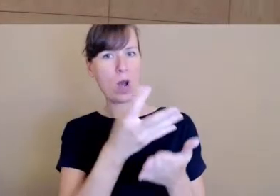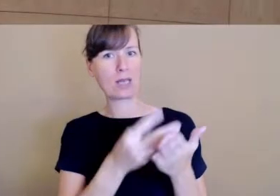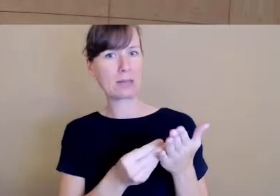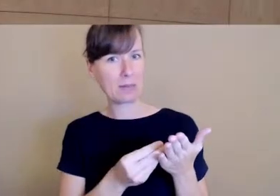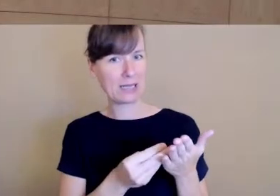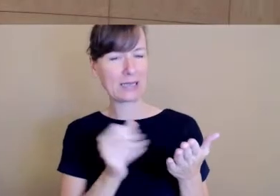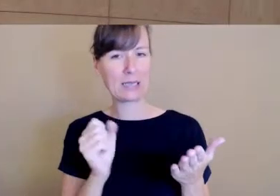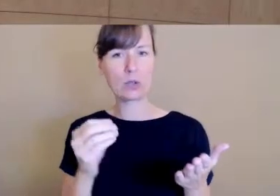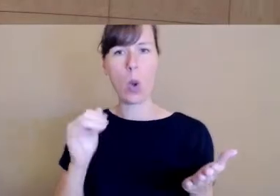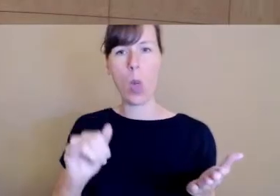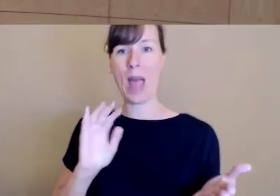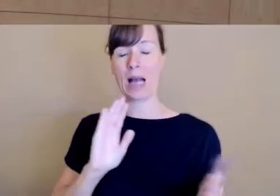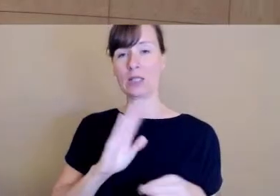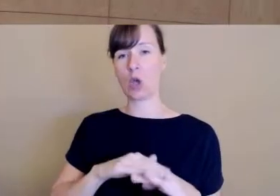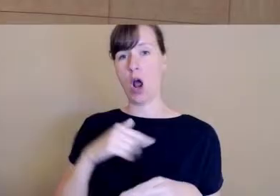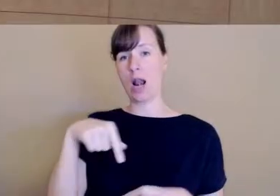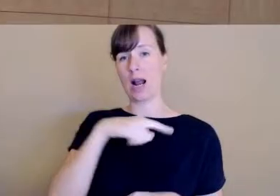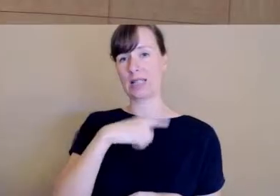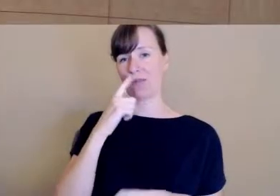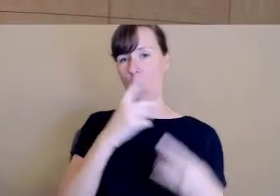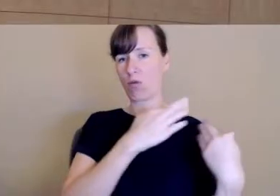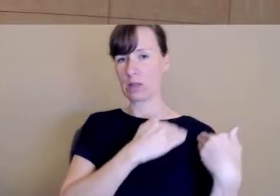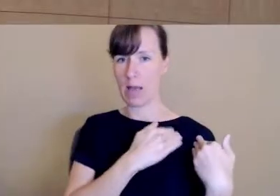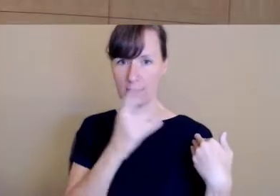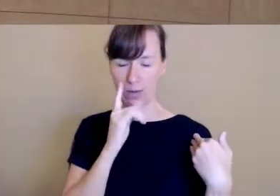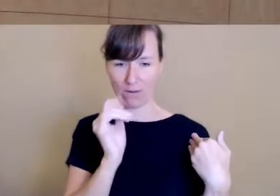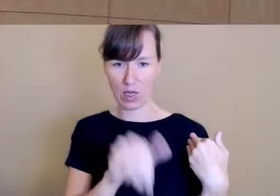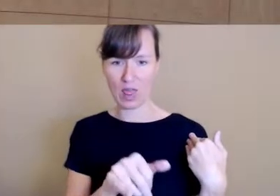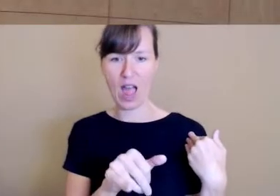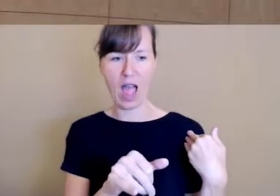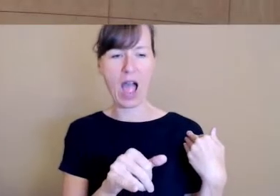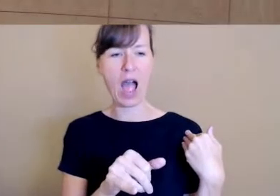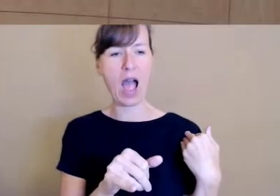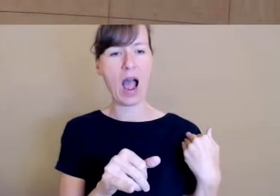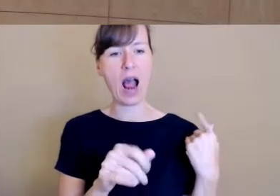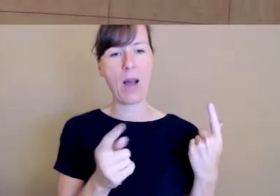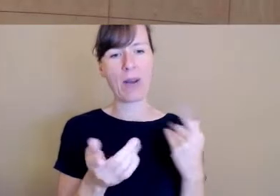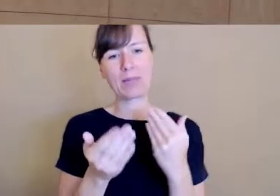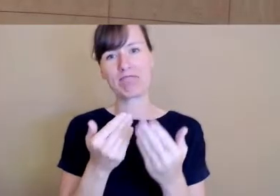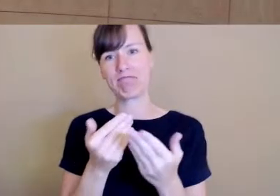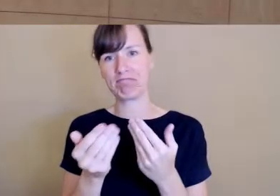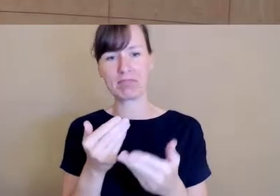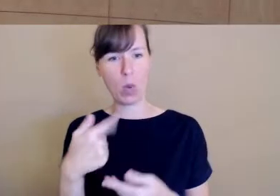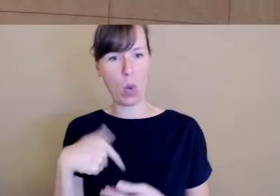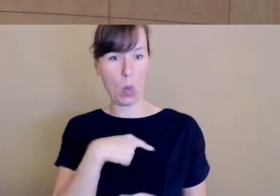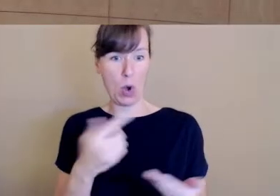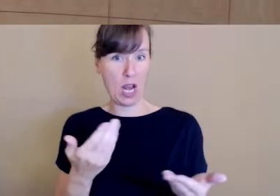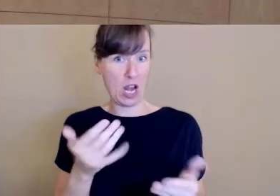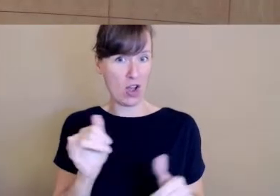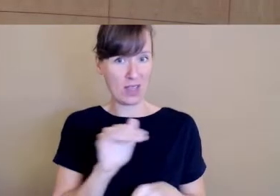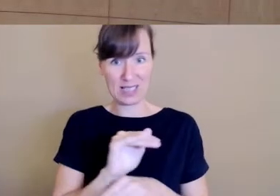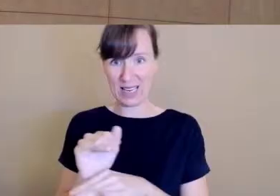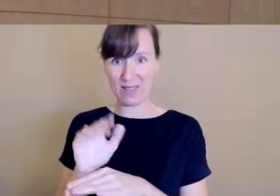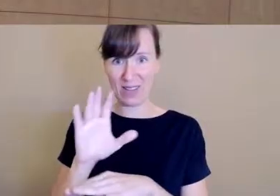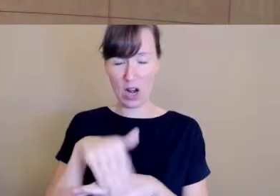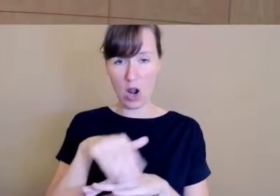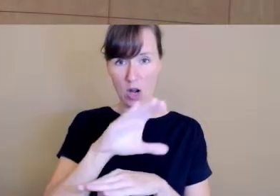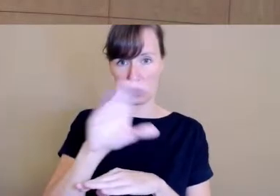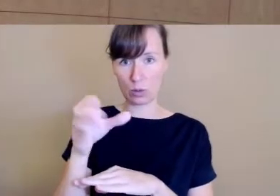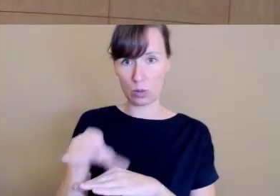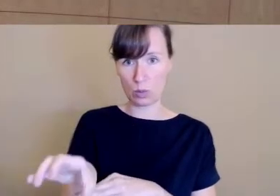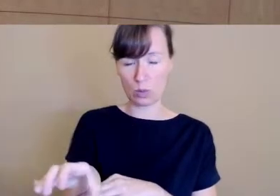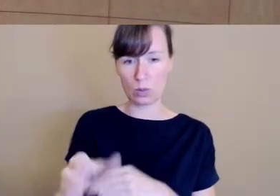take full responsibility for that. But however, we're here this evening virtually to